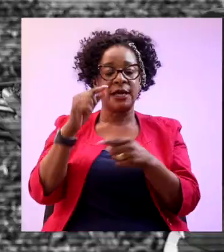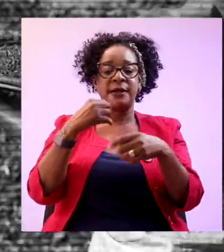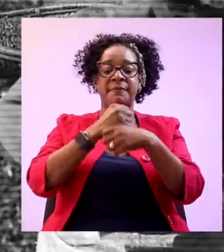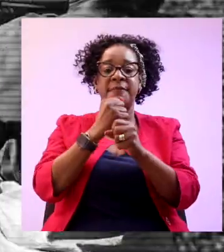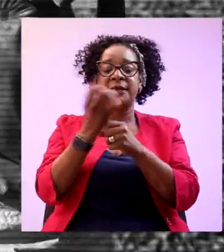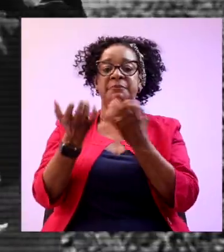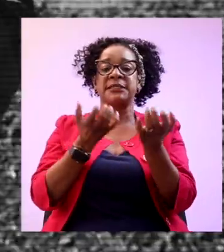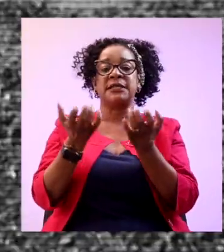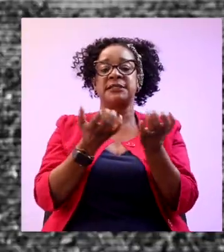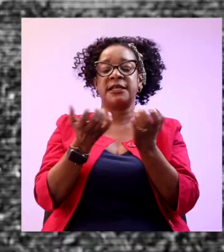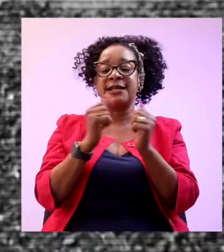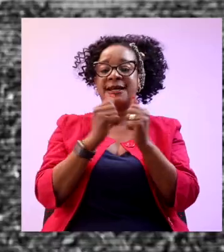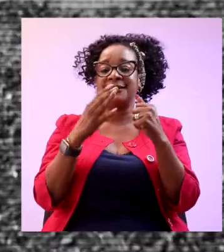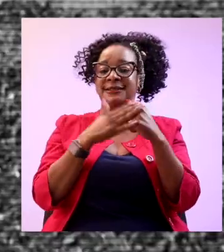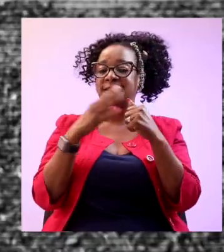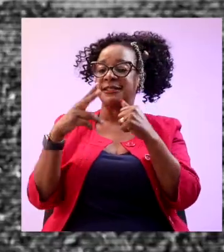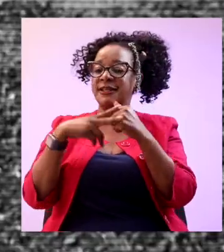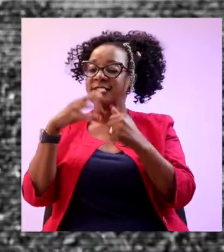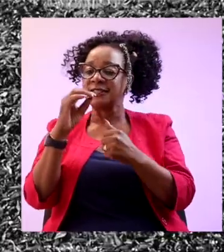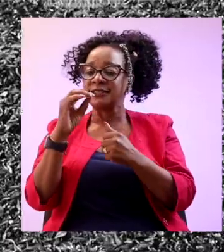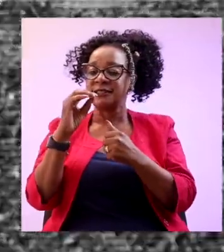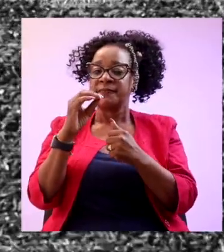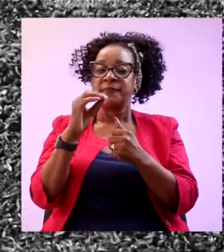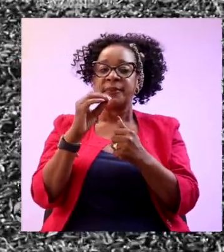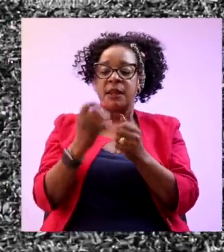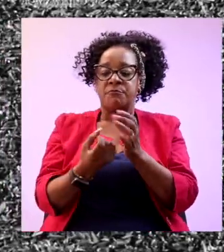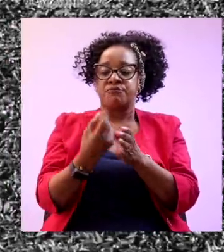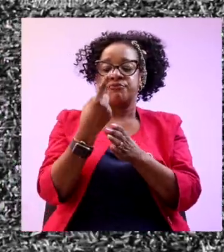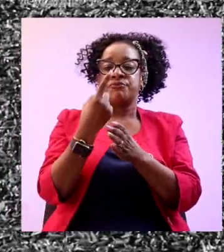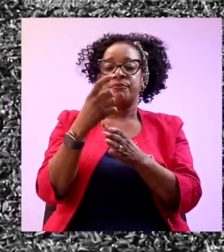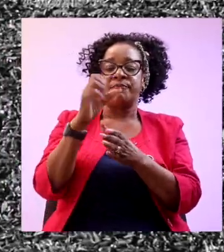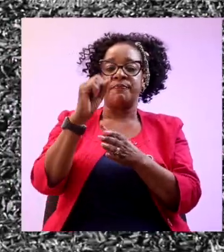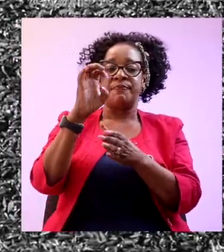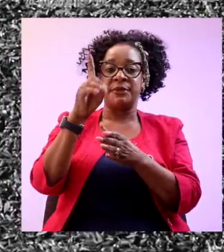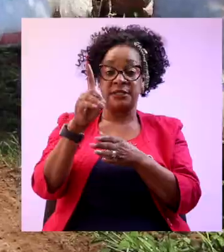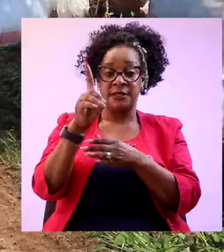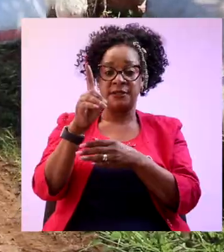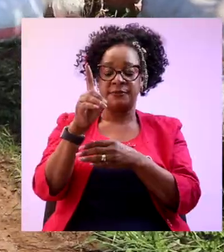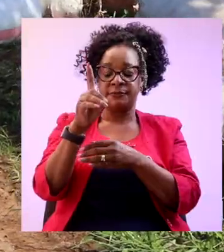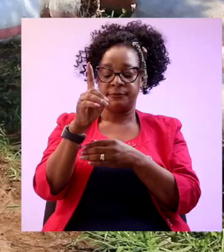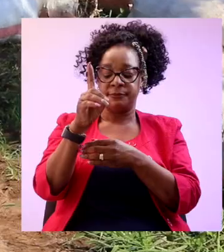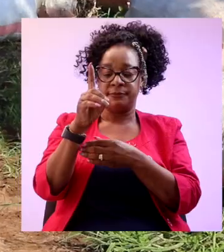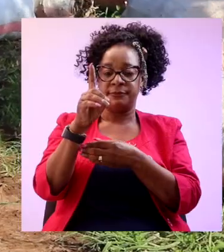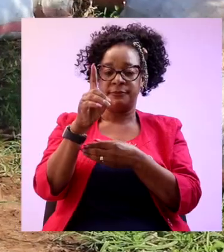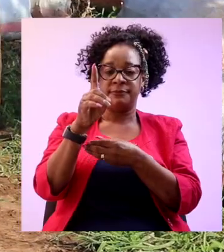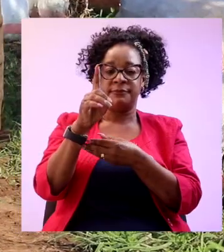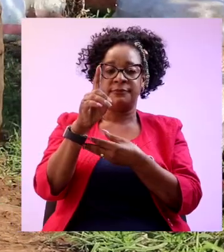coast and commercialized in the 1970s. Derived from the seeds of the Bixa plant,